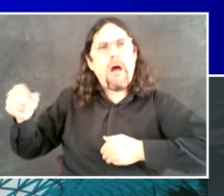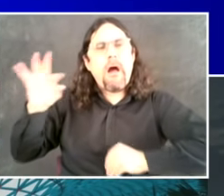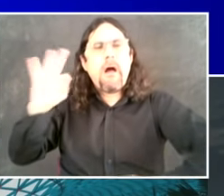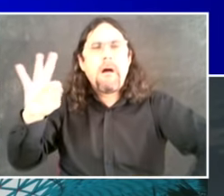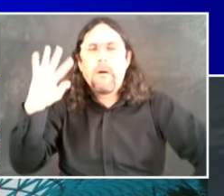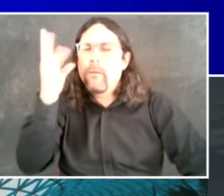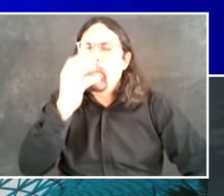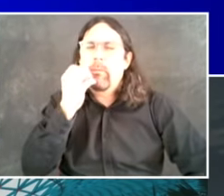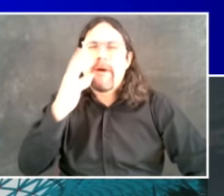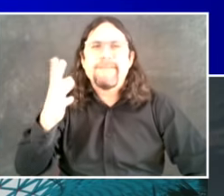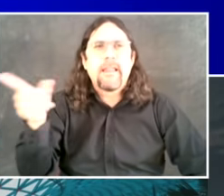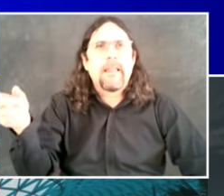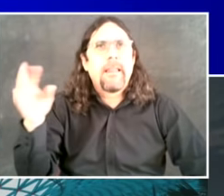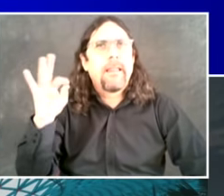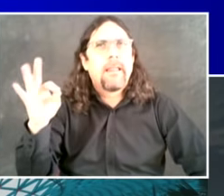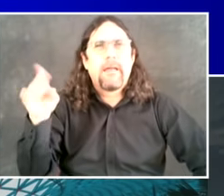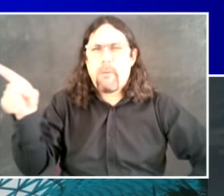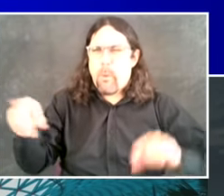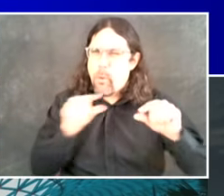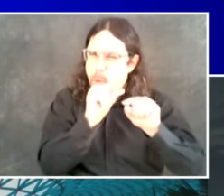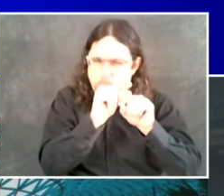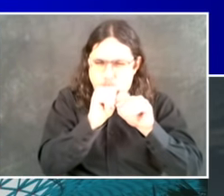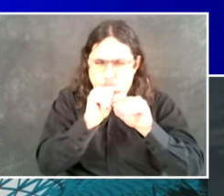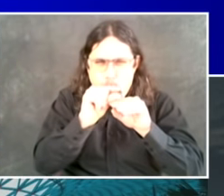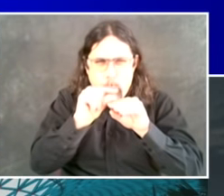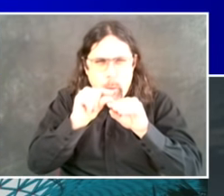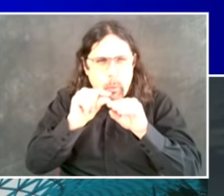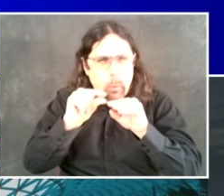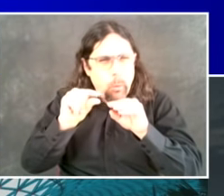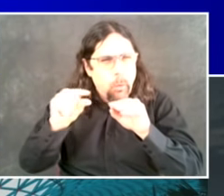focused effort to address this disease.